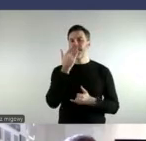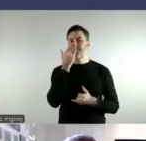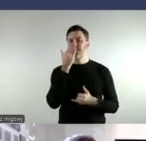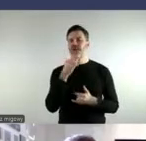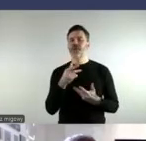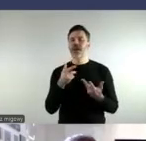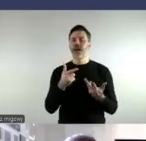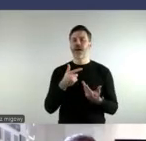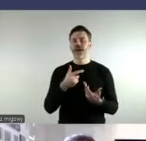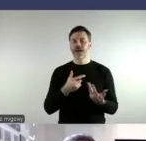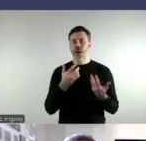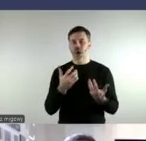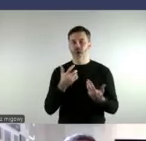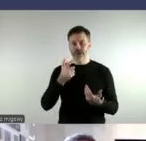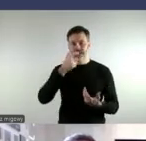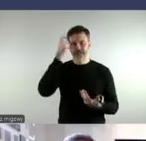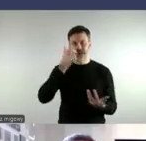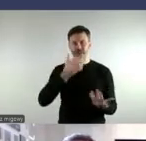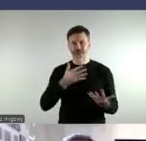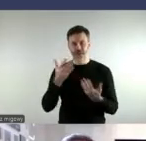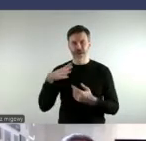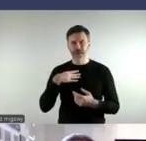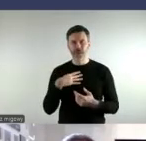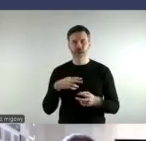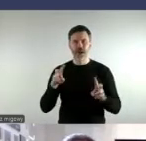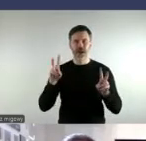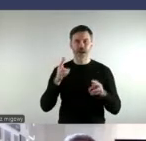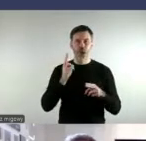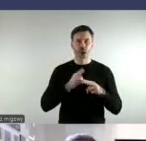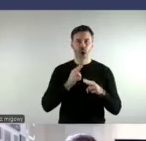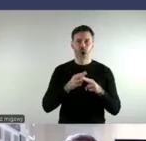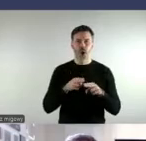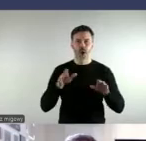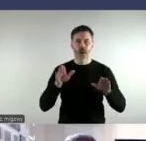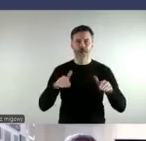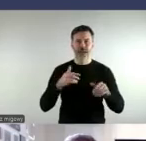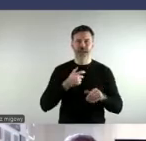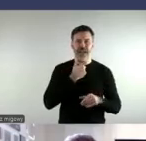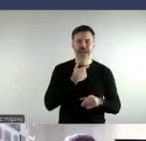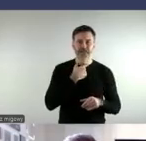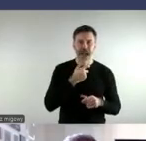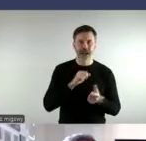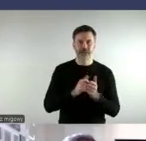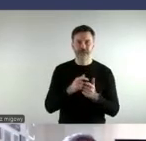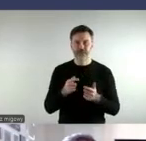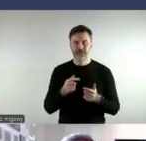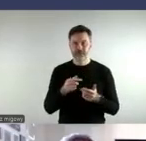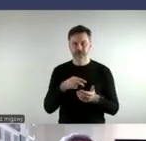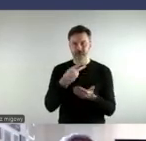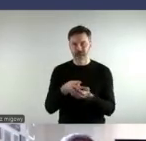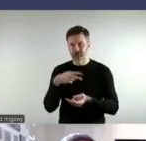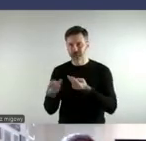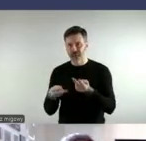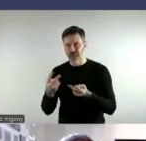process of preparation. Here we have our volunteers, for example, the bird flu. They helped us collect the dead bodies